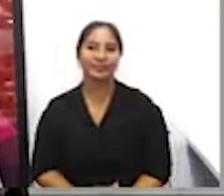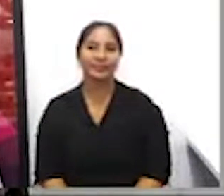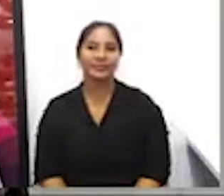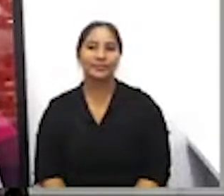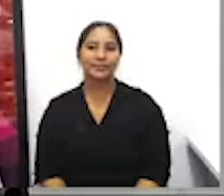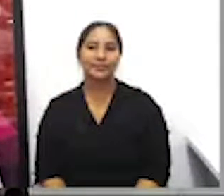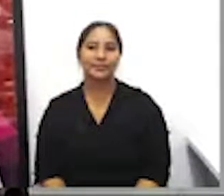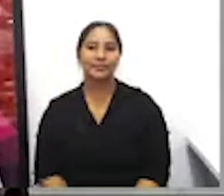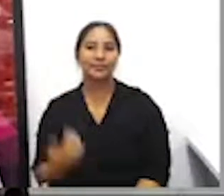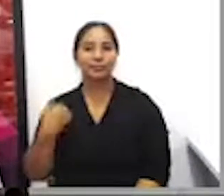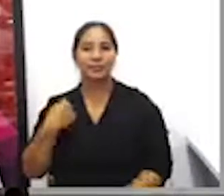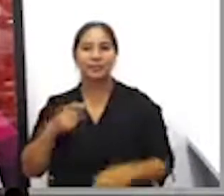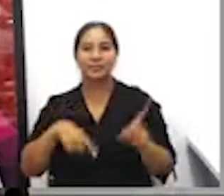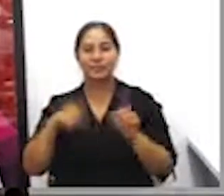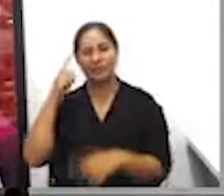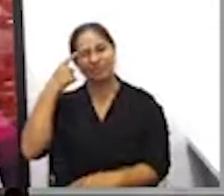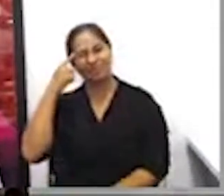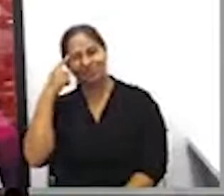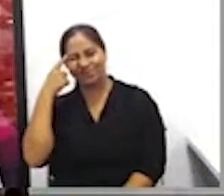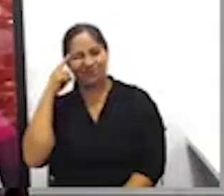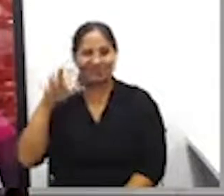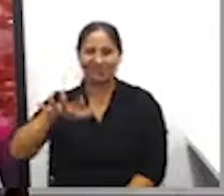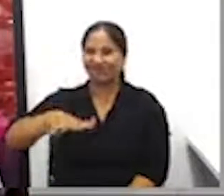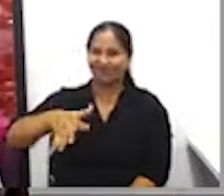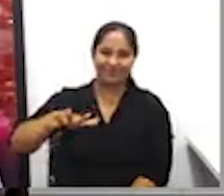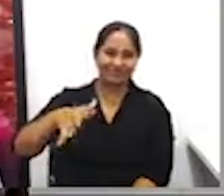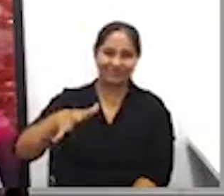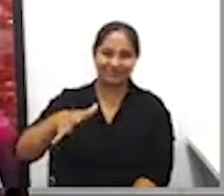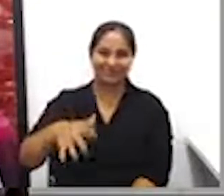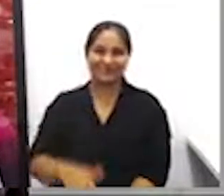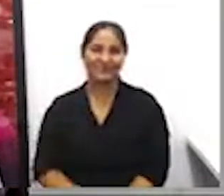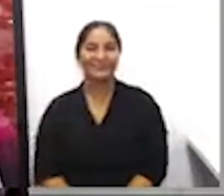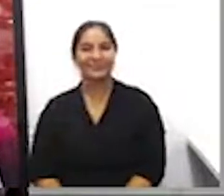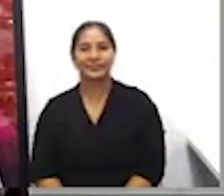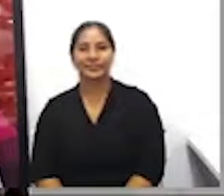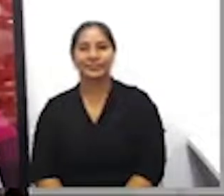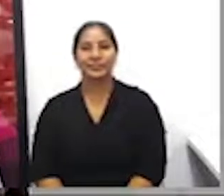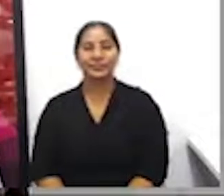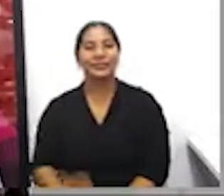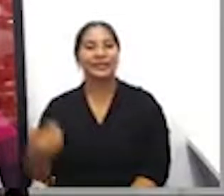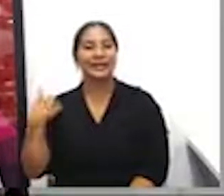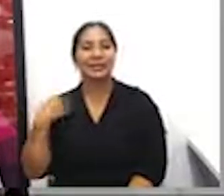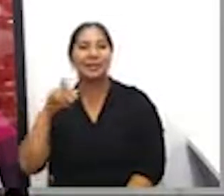So we have an insurance, a mom, a barista.